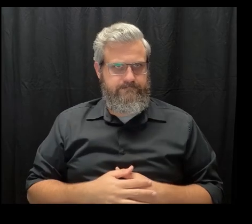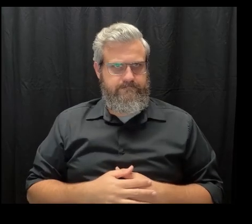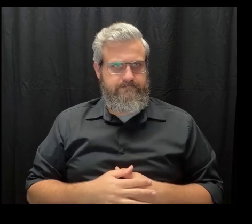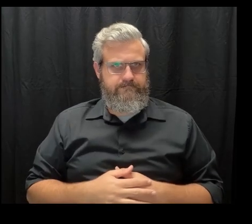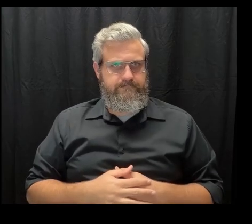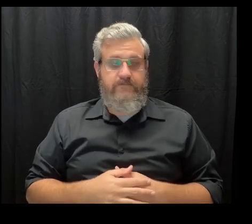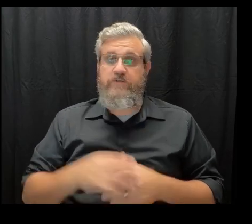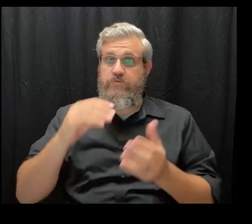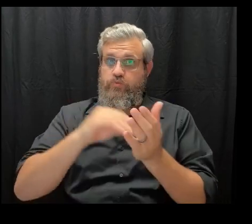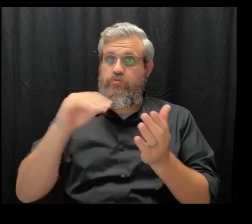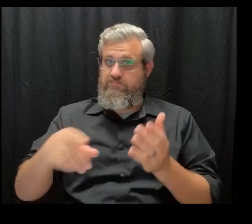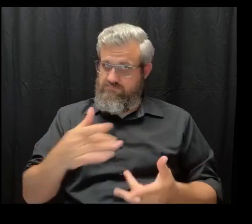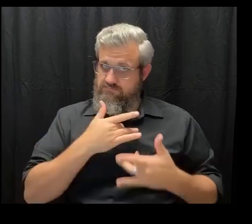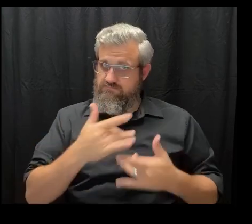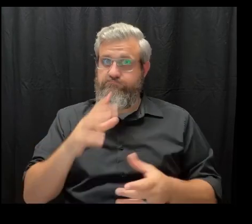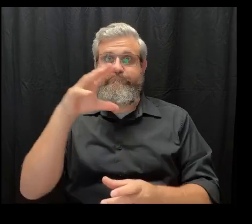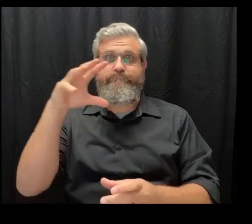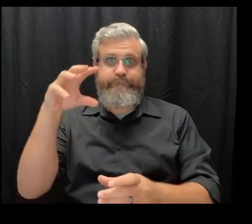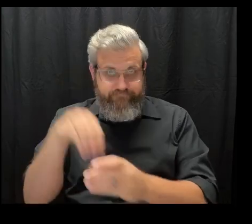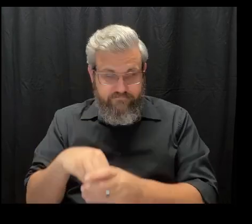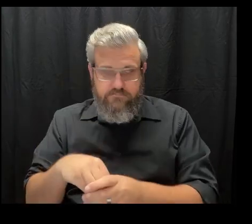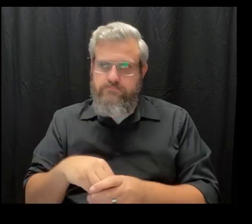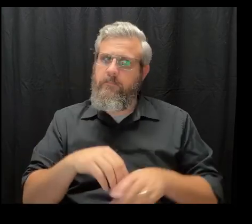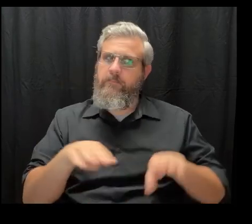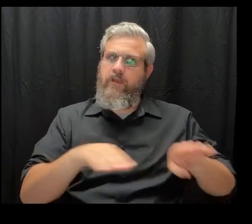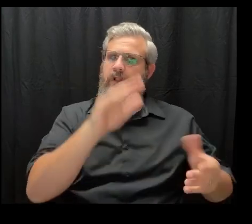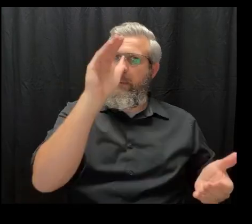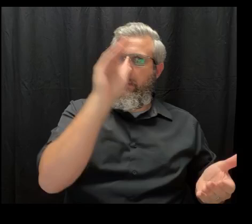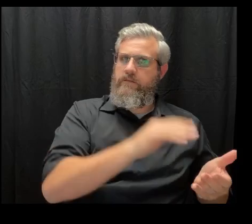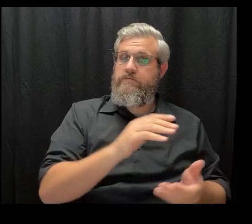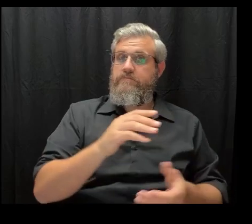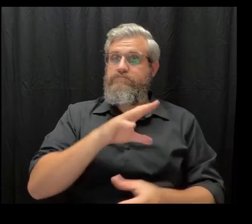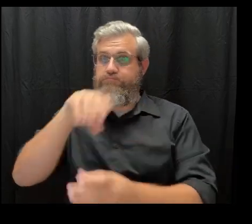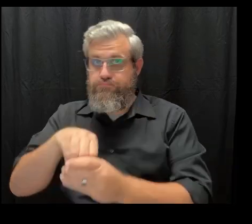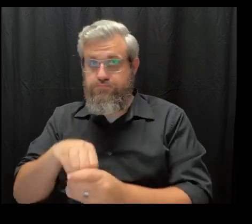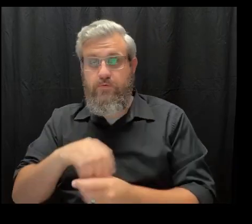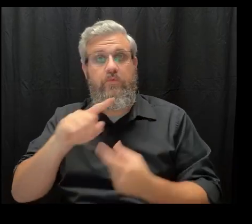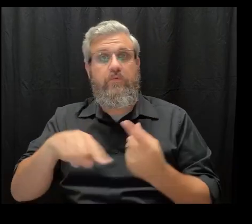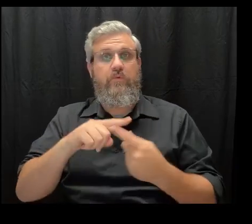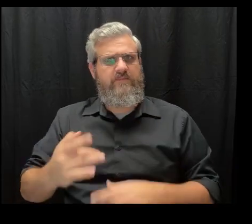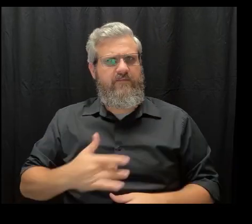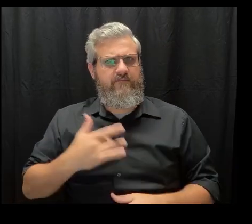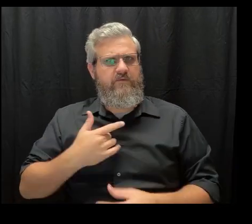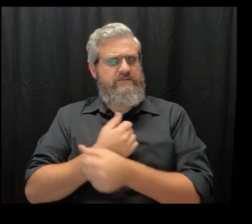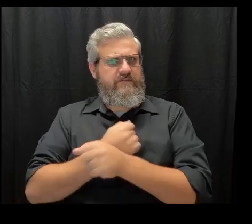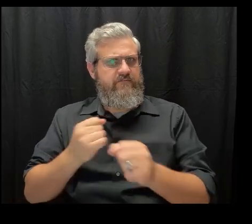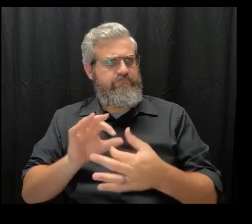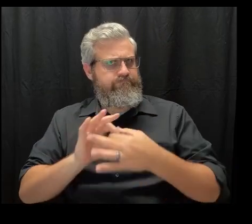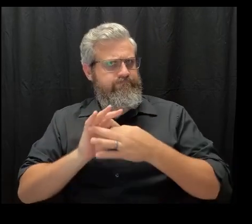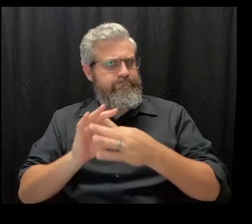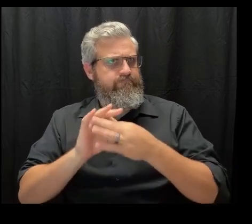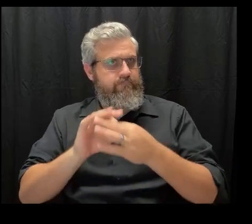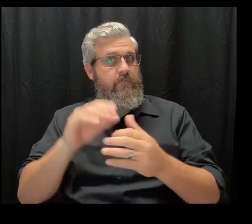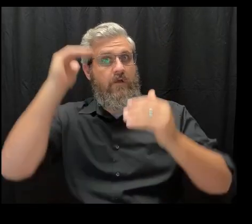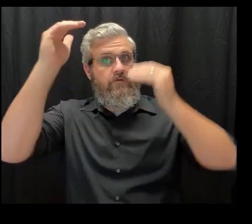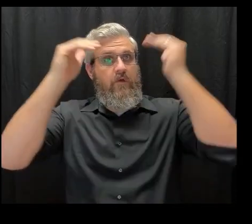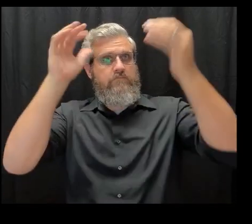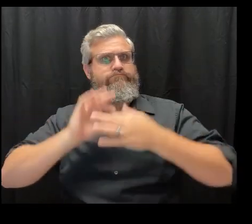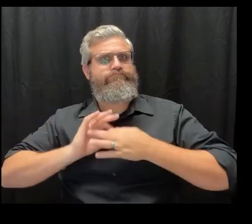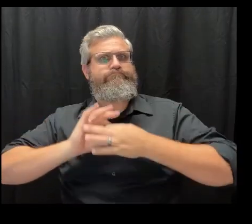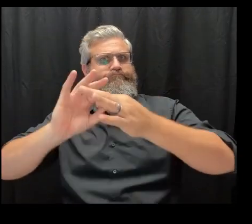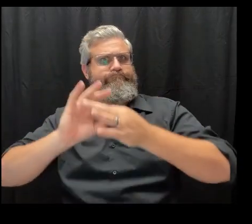to engage and less likely to act out when they feel safe, respected, and connected to the adults in their environment. This